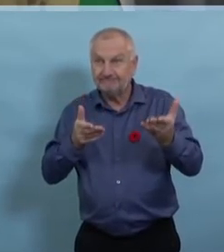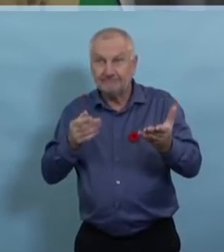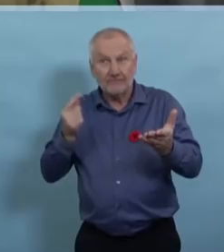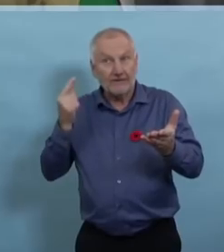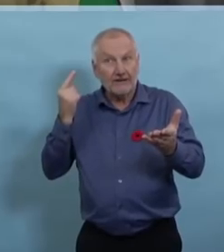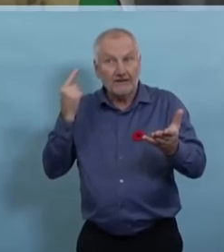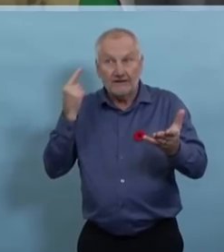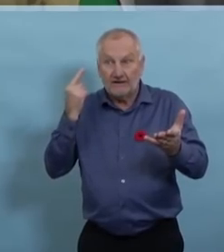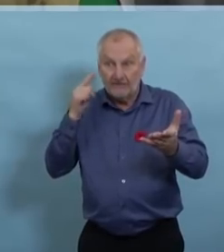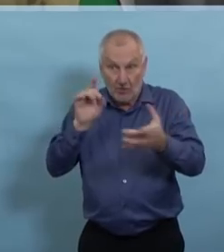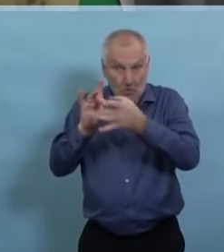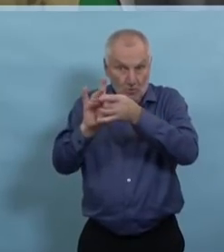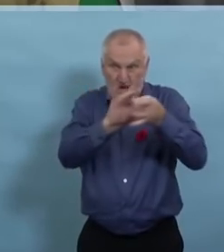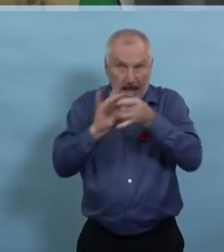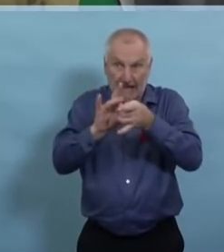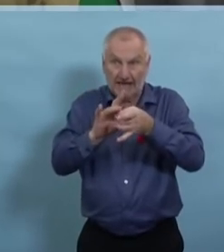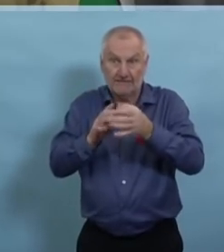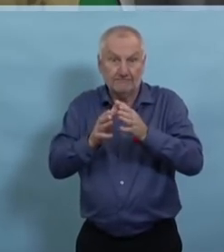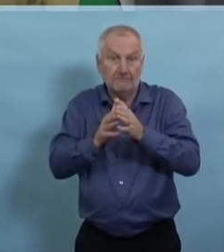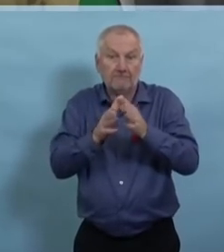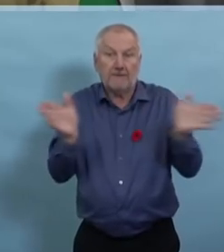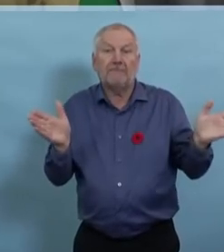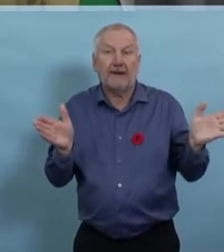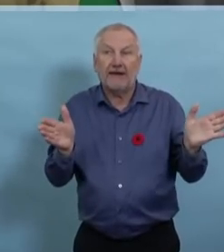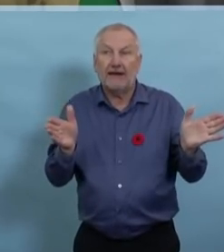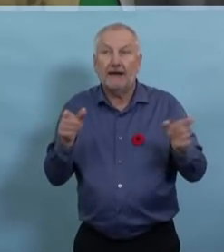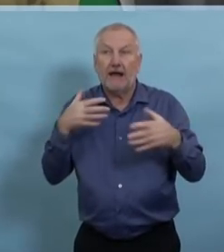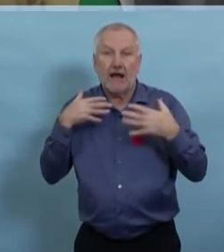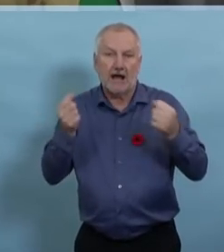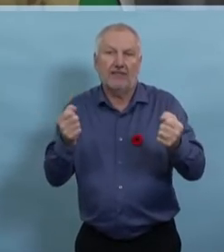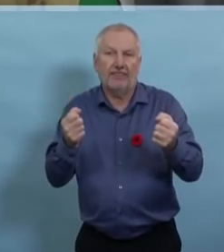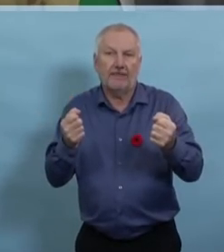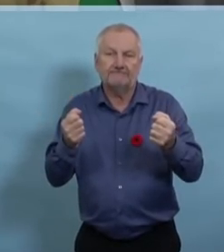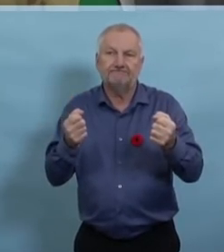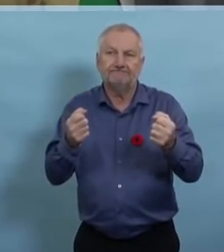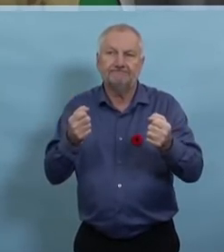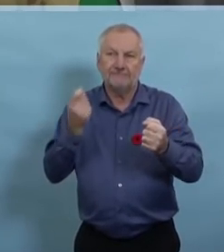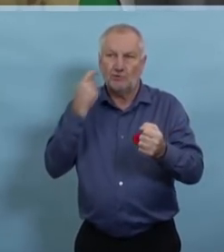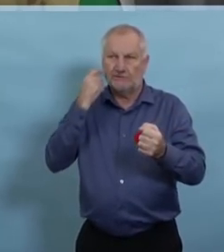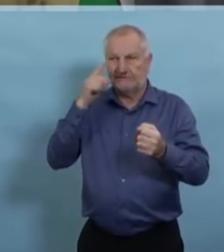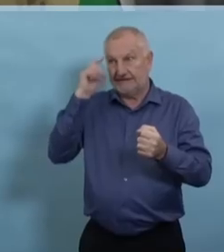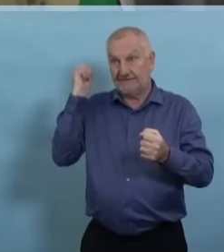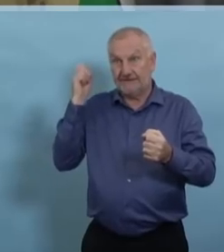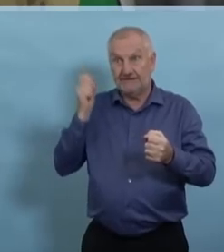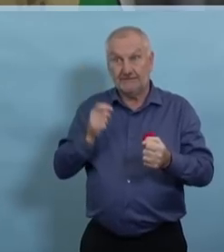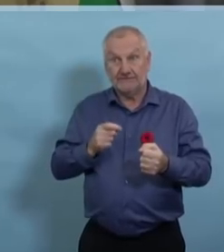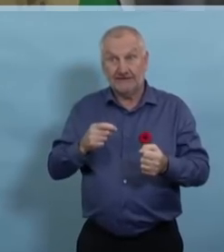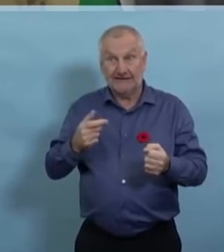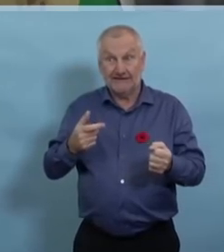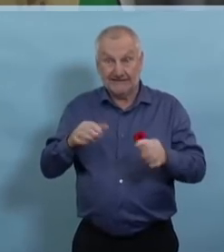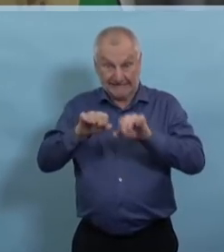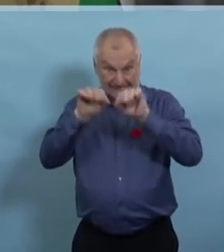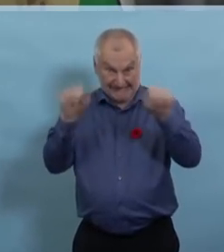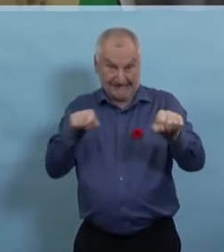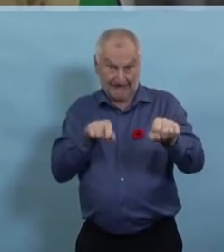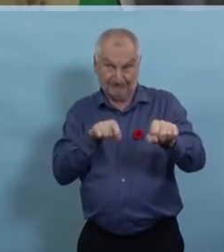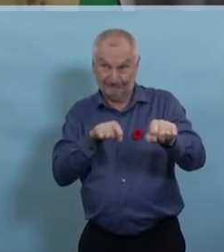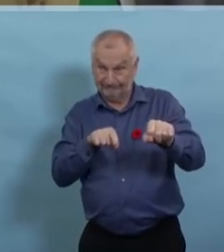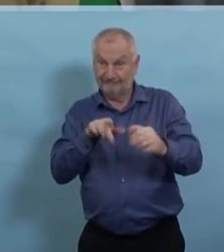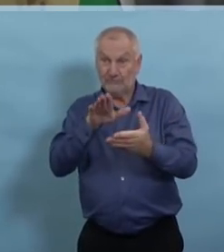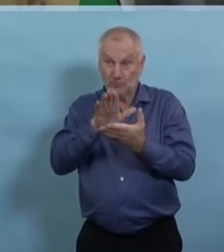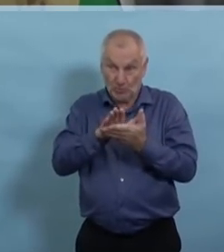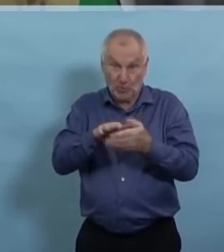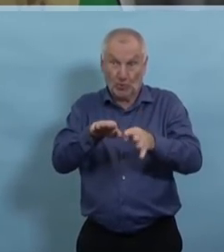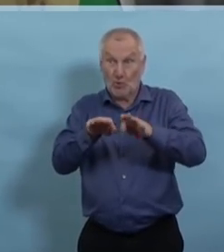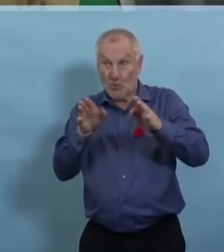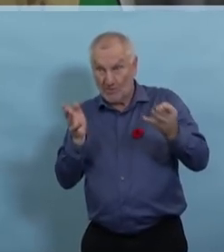the schools was designed to keep schools open. Now, obviously, we're through a pretty going through a pretty tough time right now